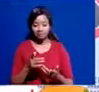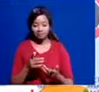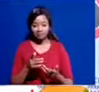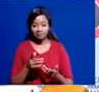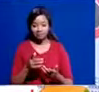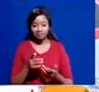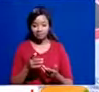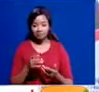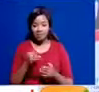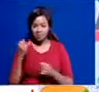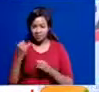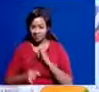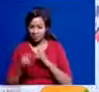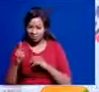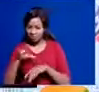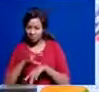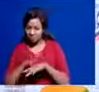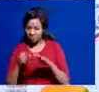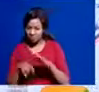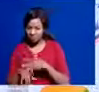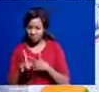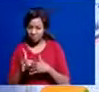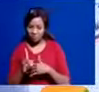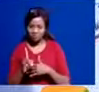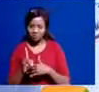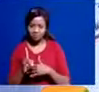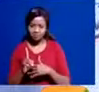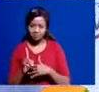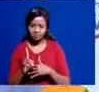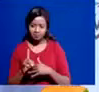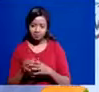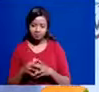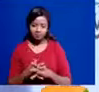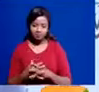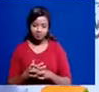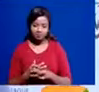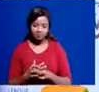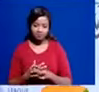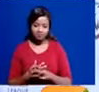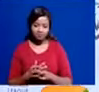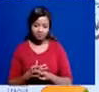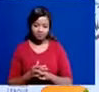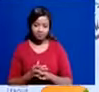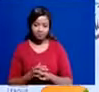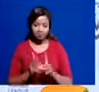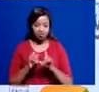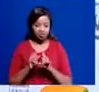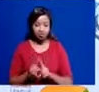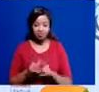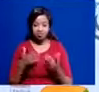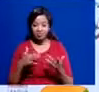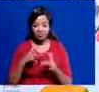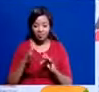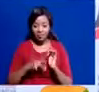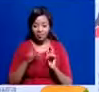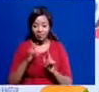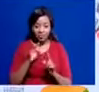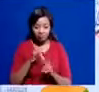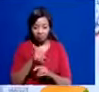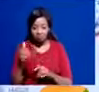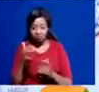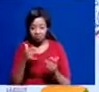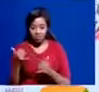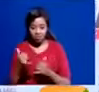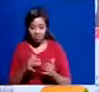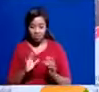own goal at the end, you know, coming off the post and going back in off Gad's back. You know, you can't blame him for that. You know, he's full